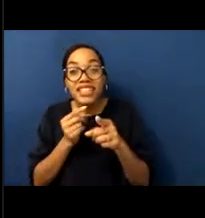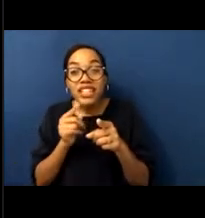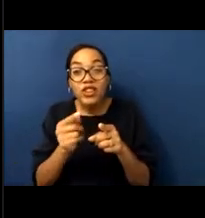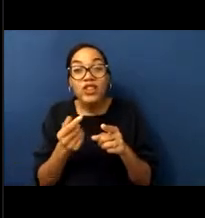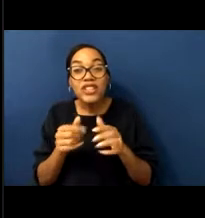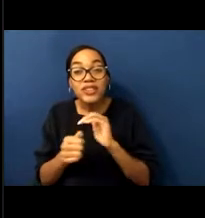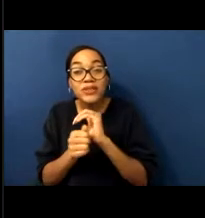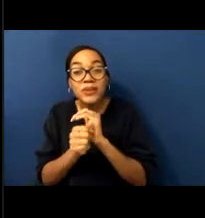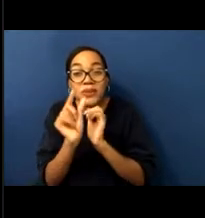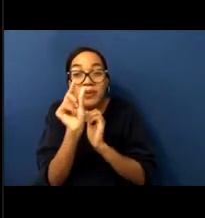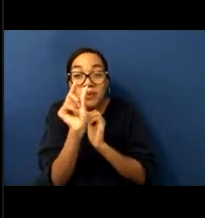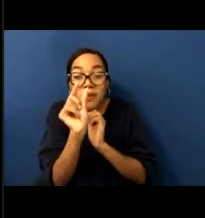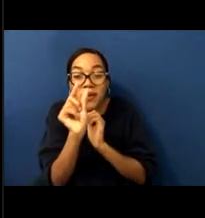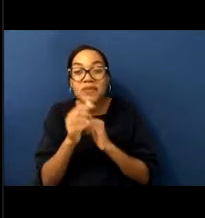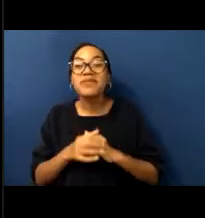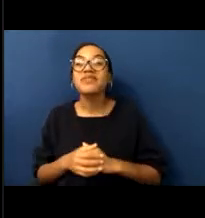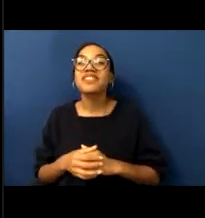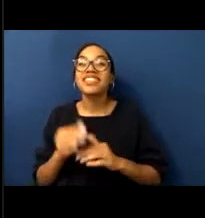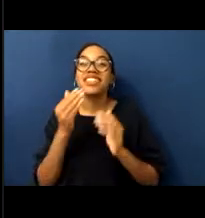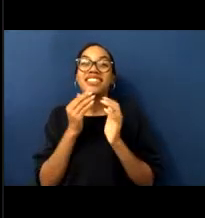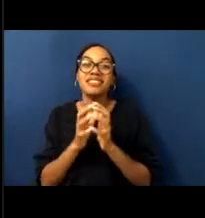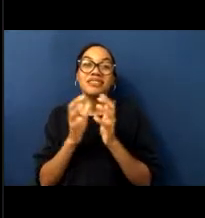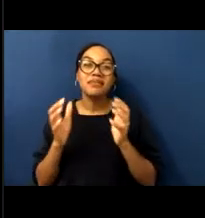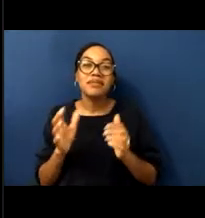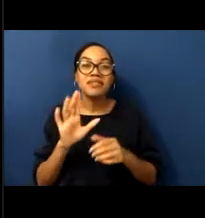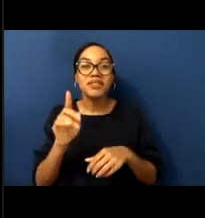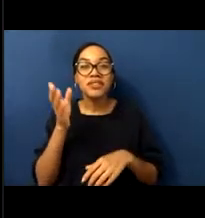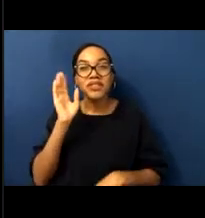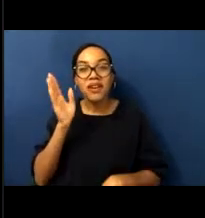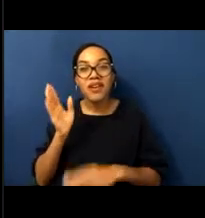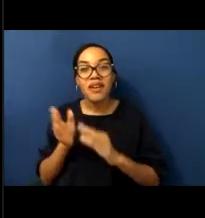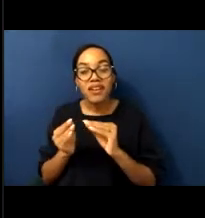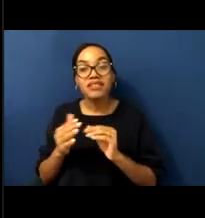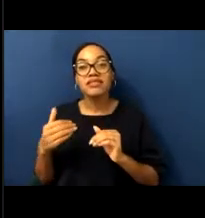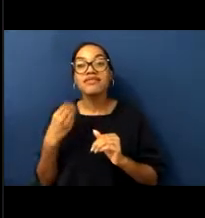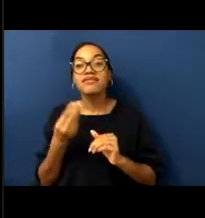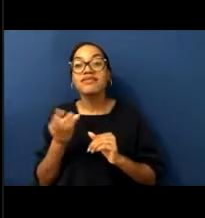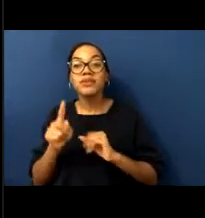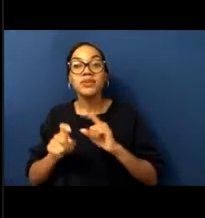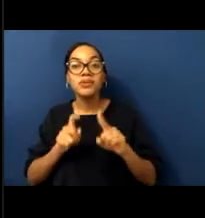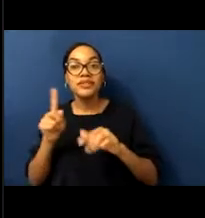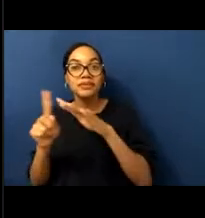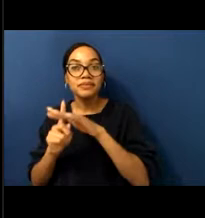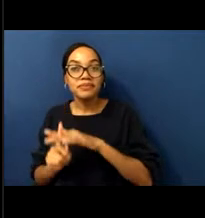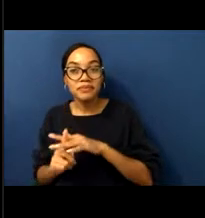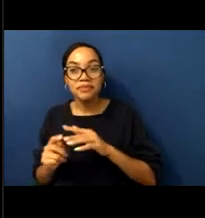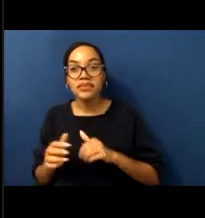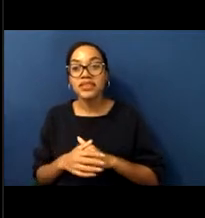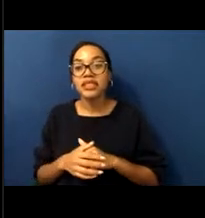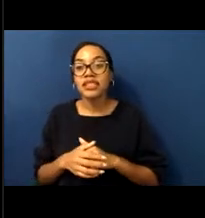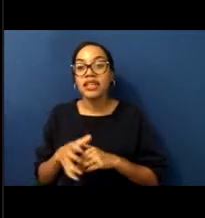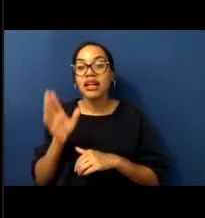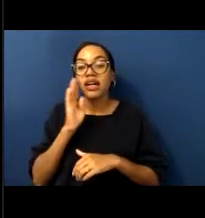tiny. Well, thank you so much for your talk. And we've got a few questions. Let's see. I'm going to circle